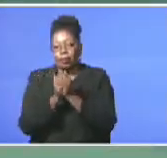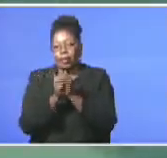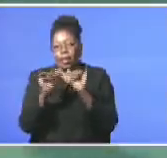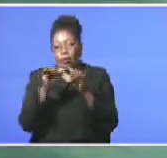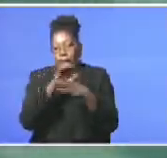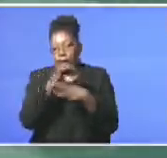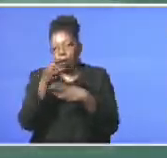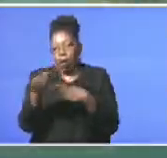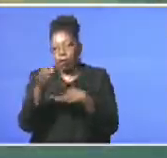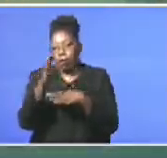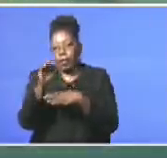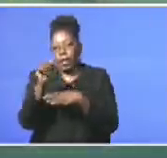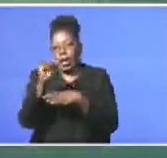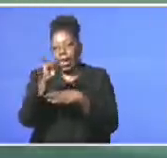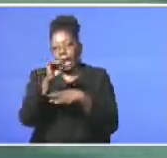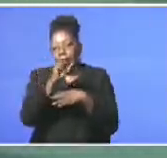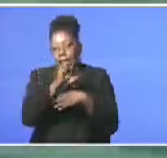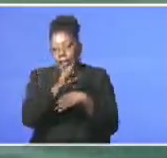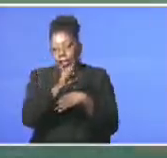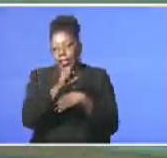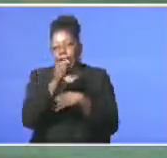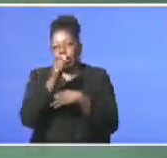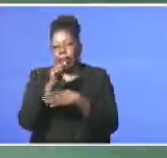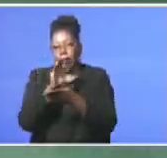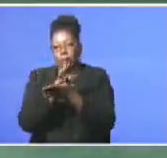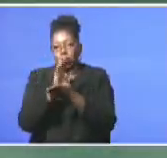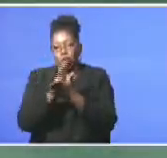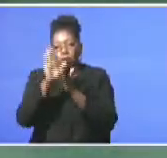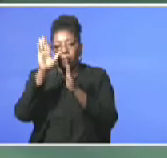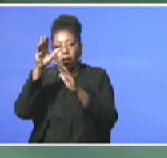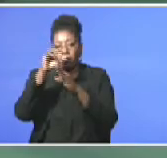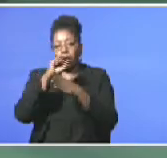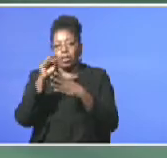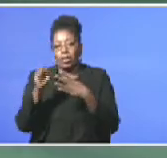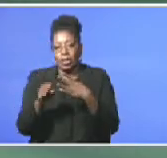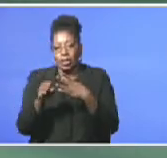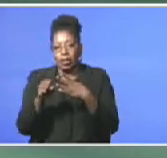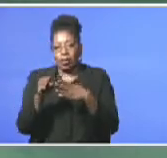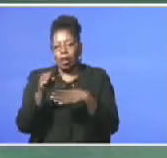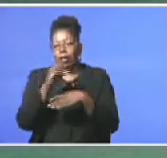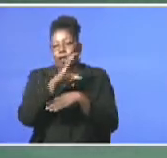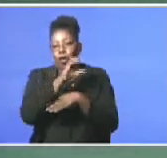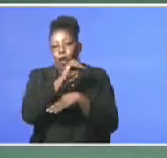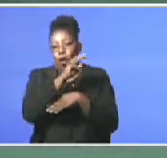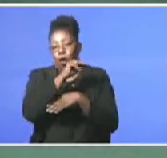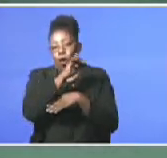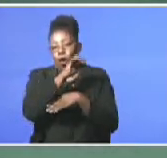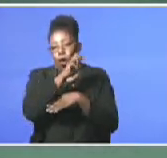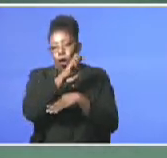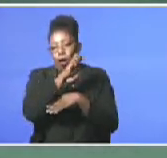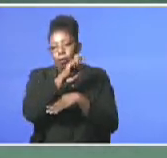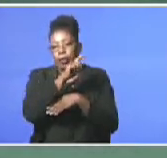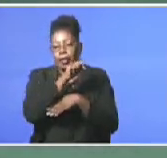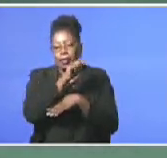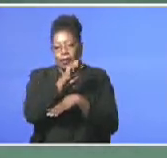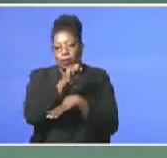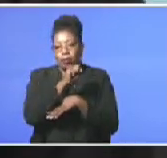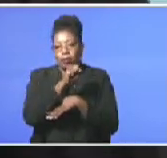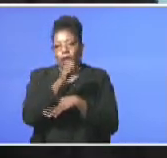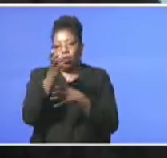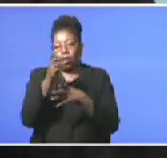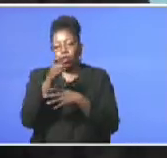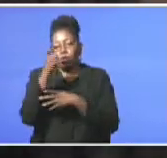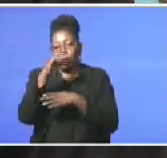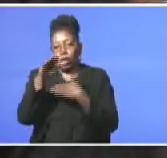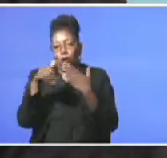in the BAISS private school basketball season. The Queens College Comets junior boys looking to win it all. We have some unfinished business in the